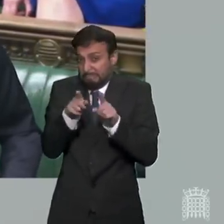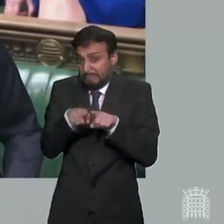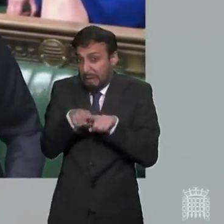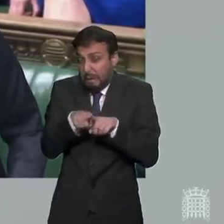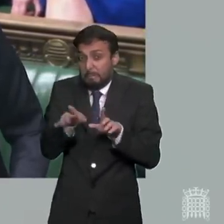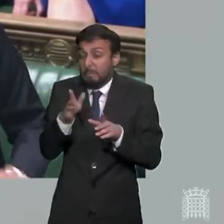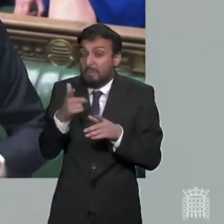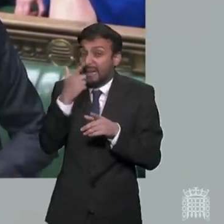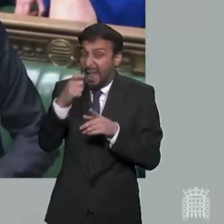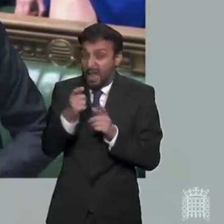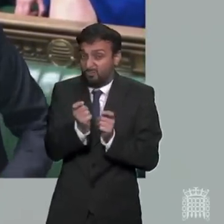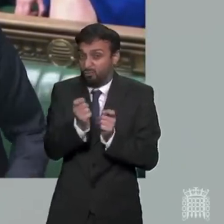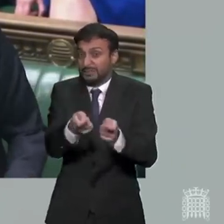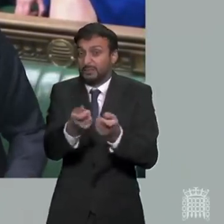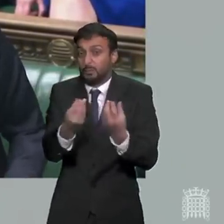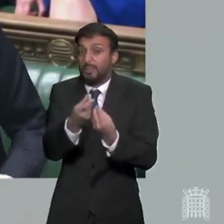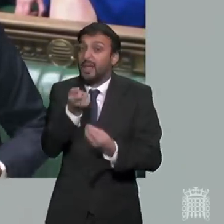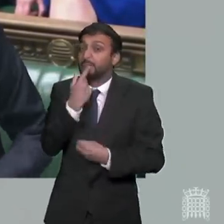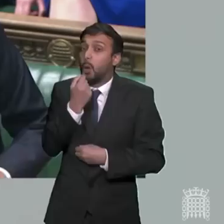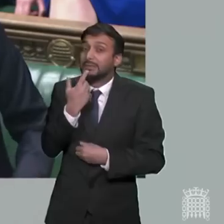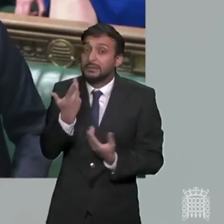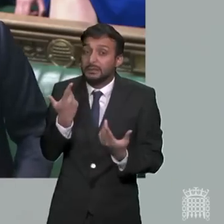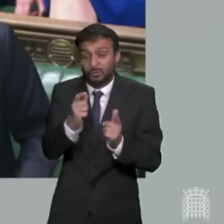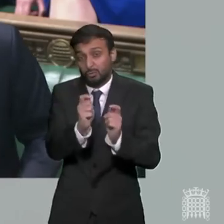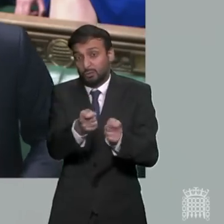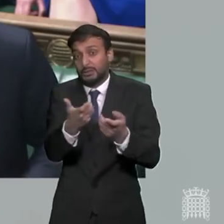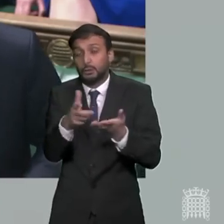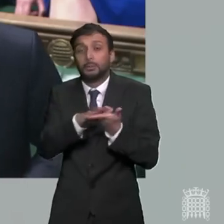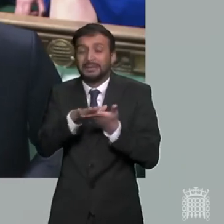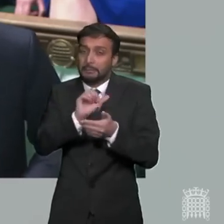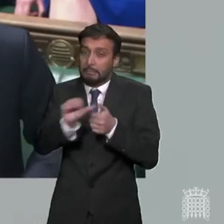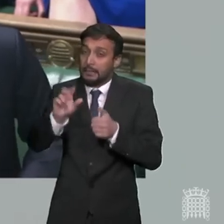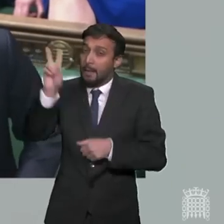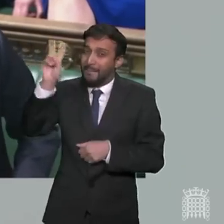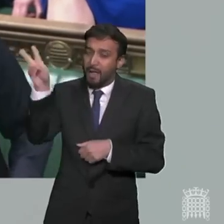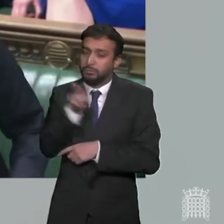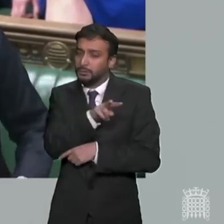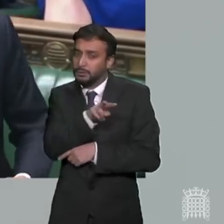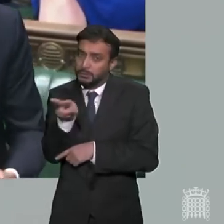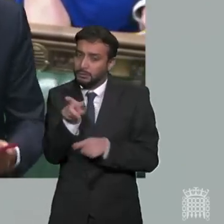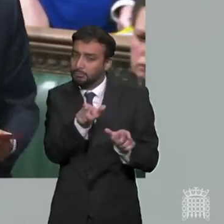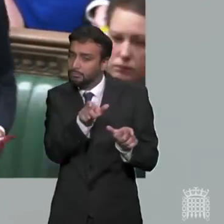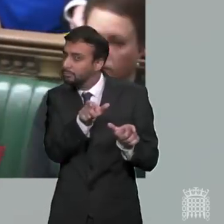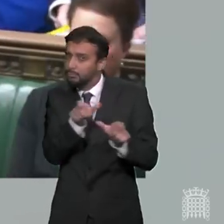resistant to antibiotics, so the most important thing for parents to do is look out for the symptoms and get the treatment that is available for them.